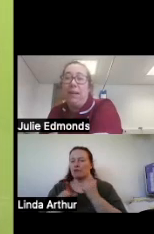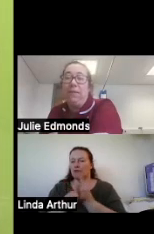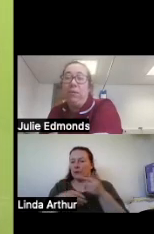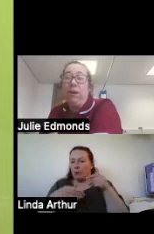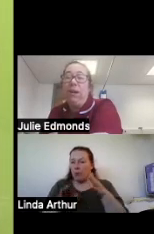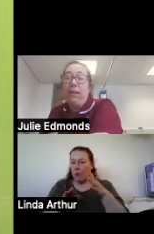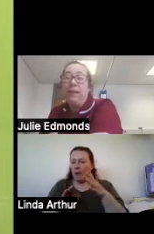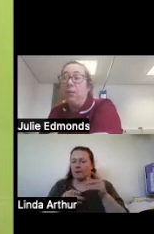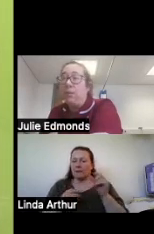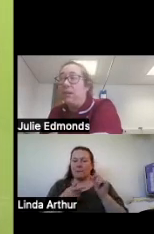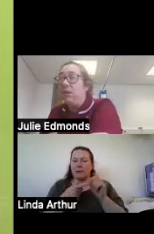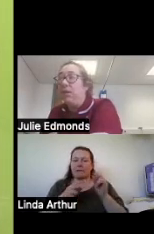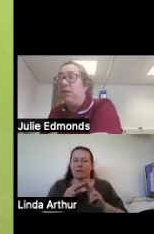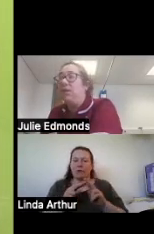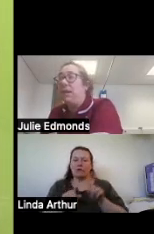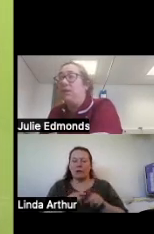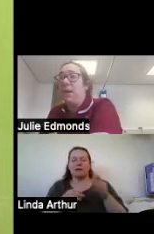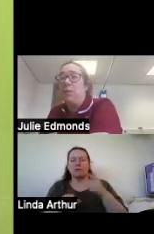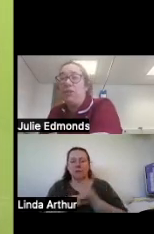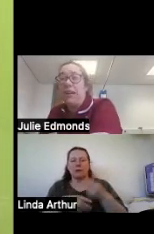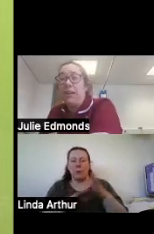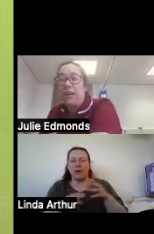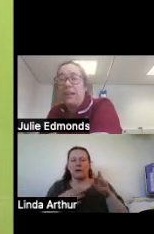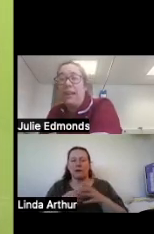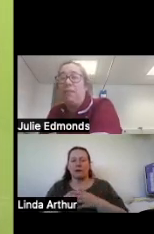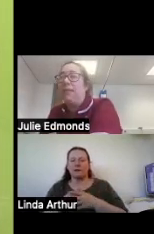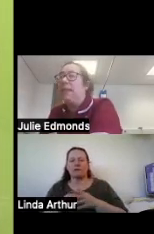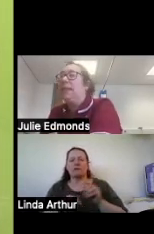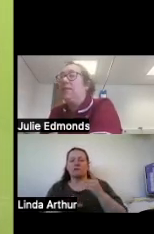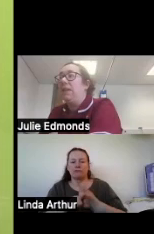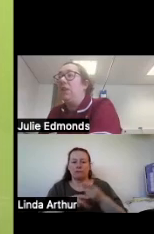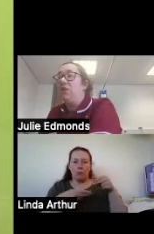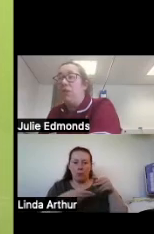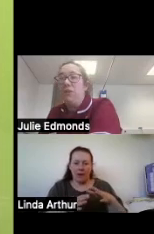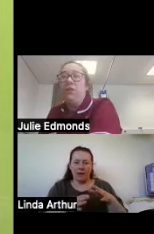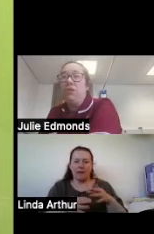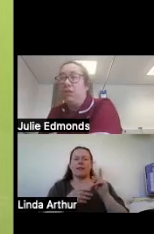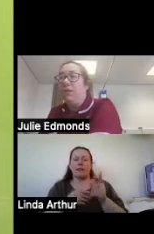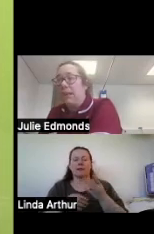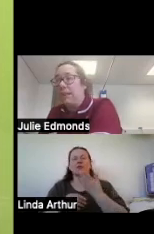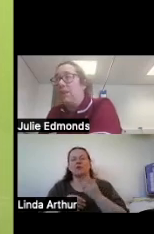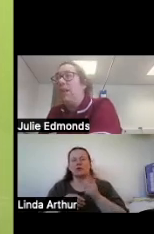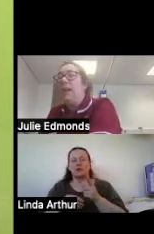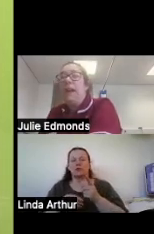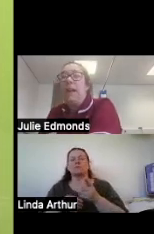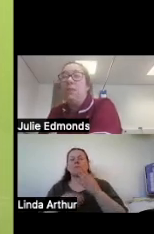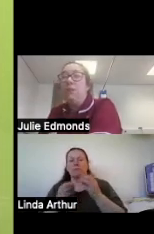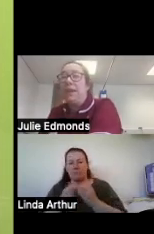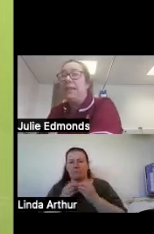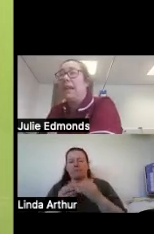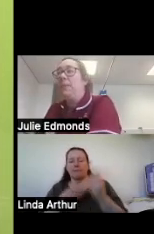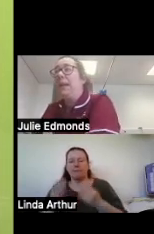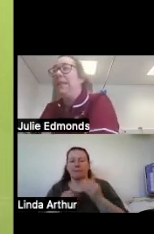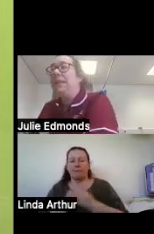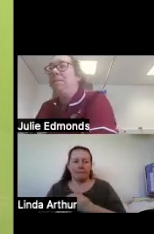the pelvic floor, and that's what we do within our team as well. Once you get your technique right, then you can use it to your advantage. So